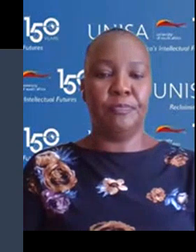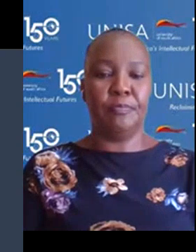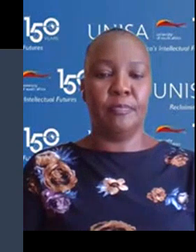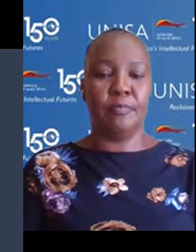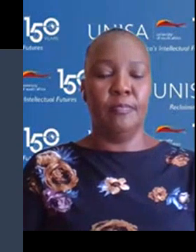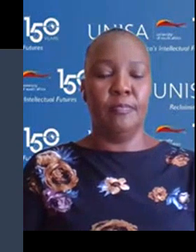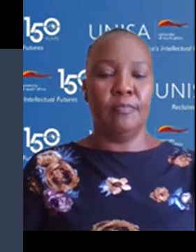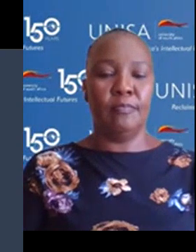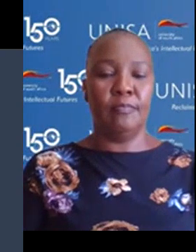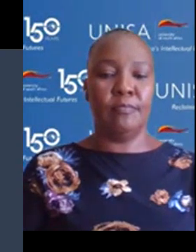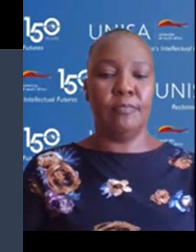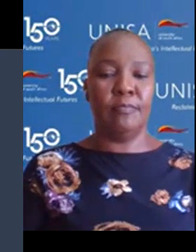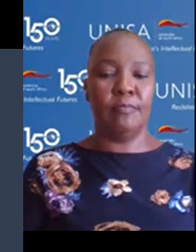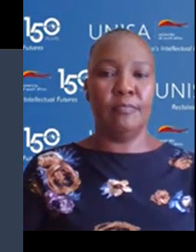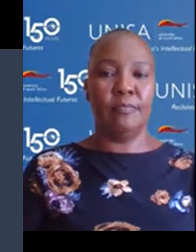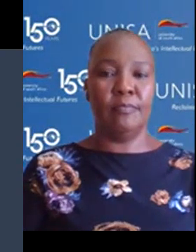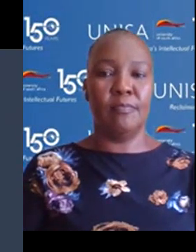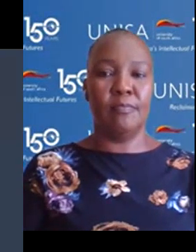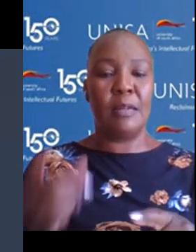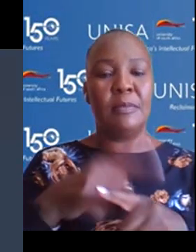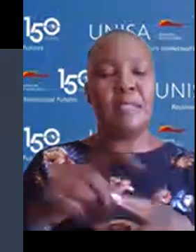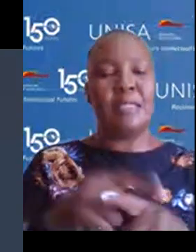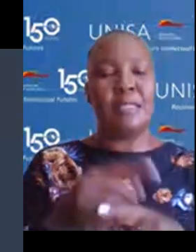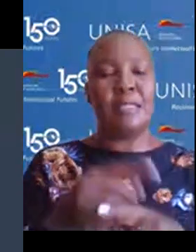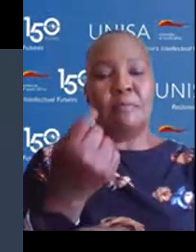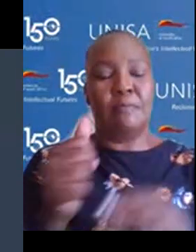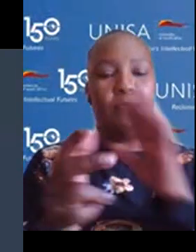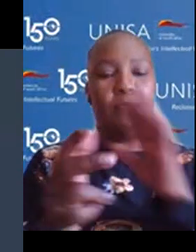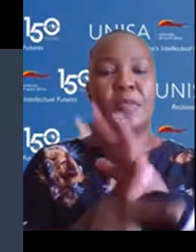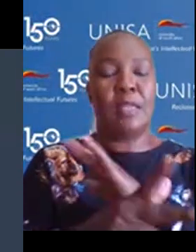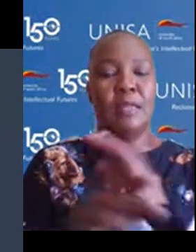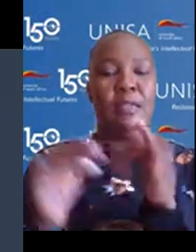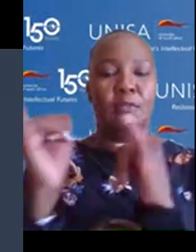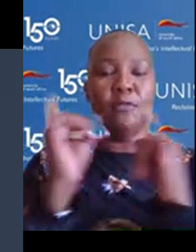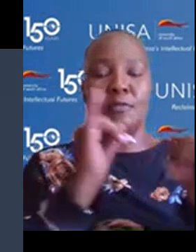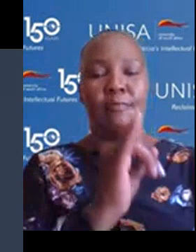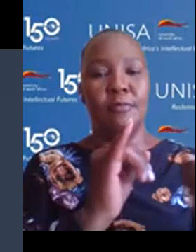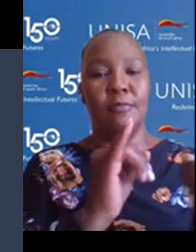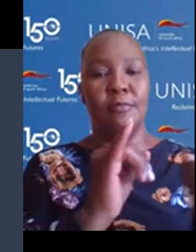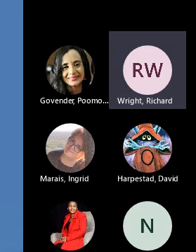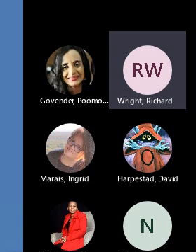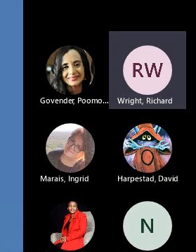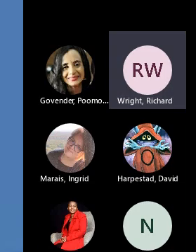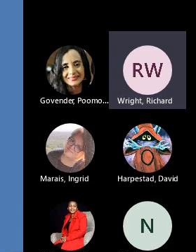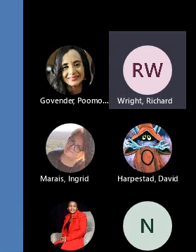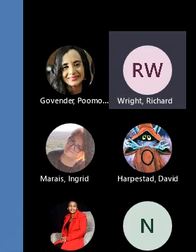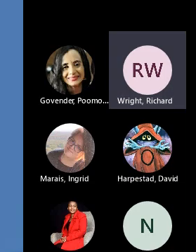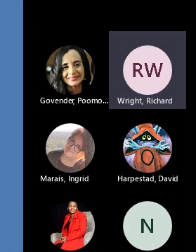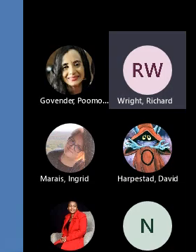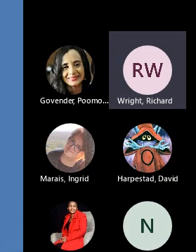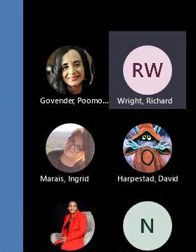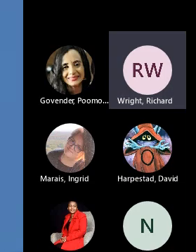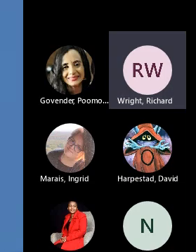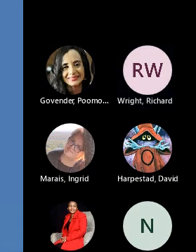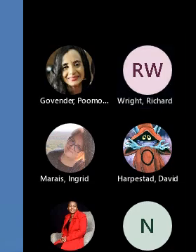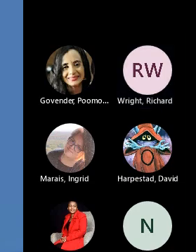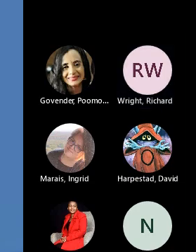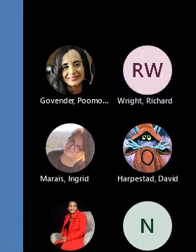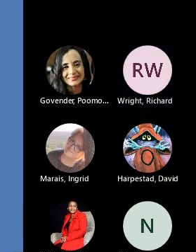So I'm just going to play you this little video just as an introduction. I think I must just share with my sound.